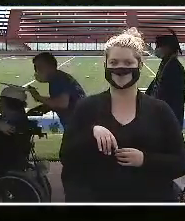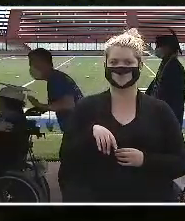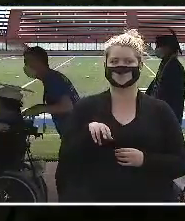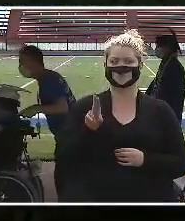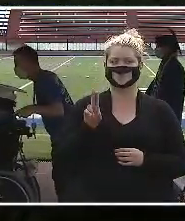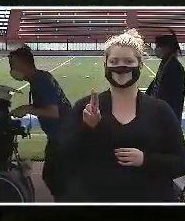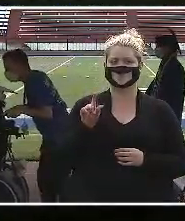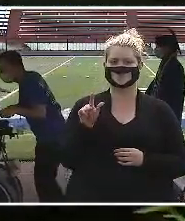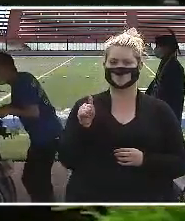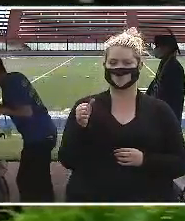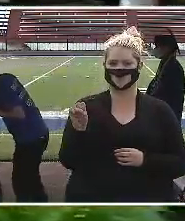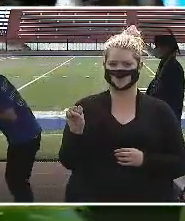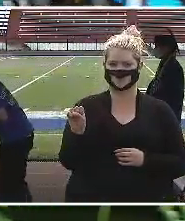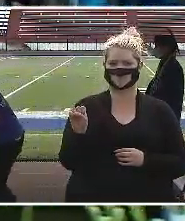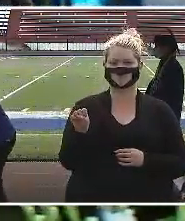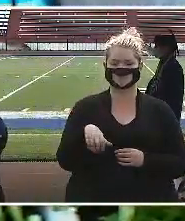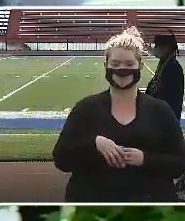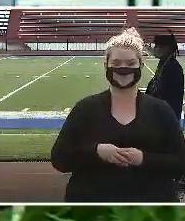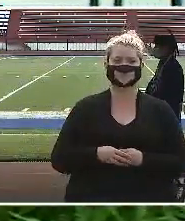Emma Wren.